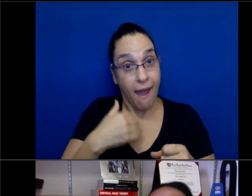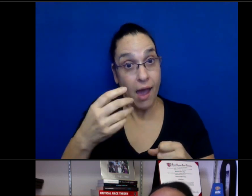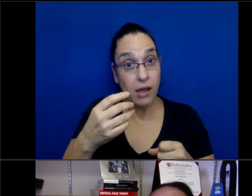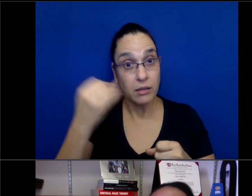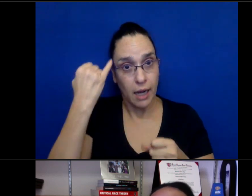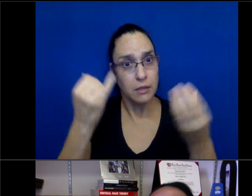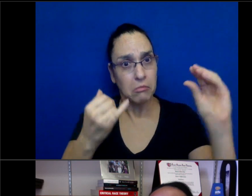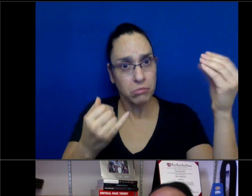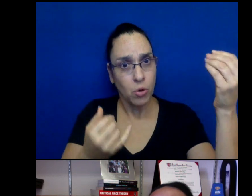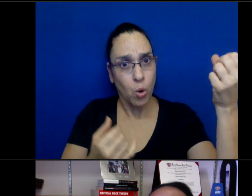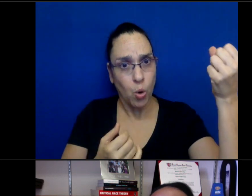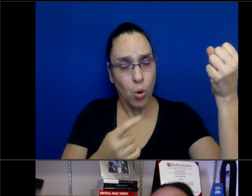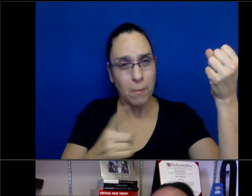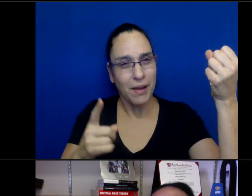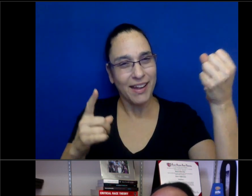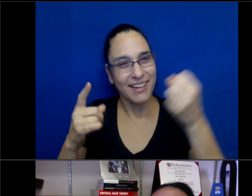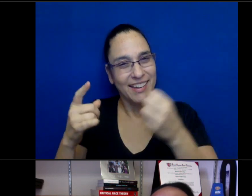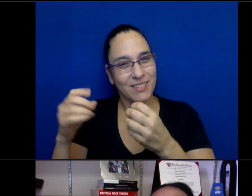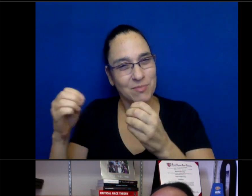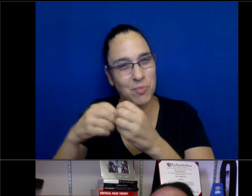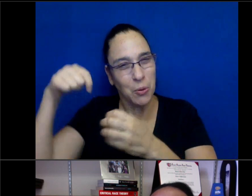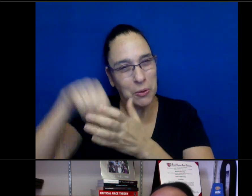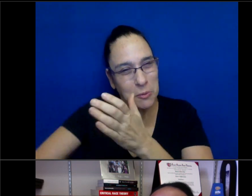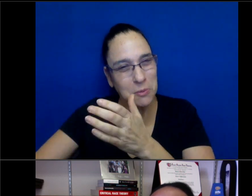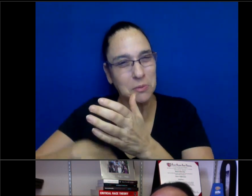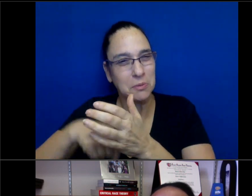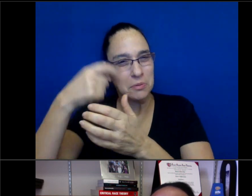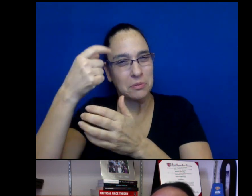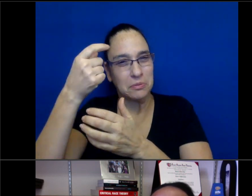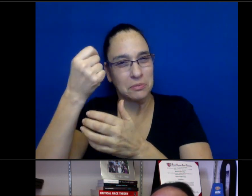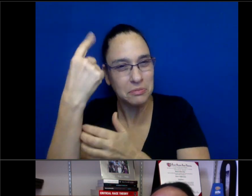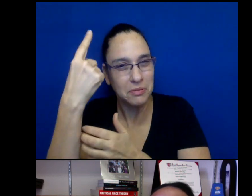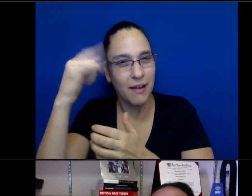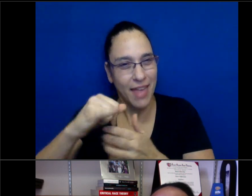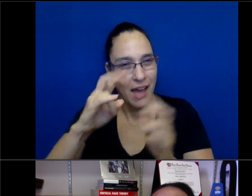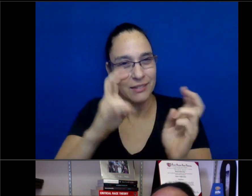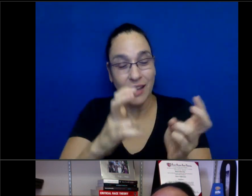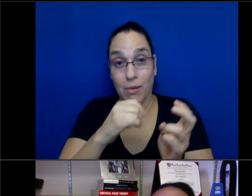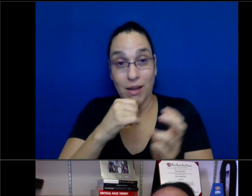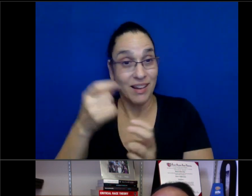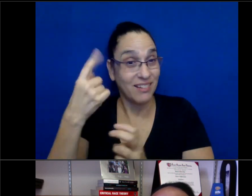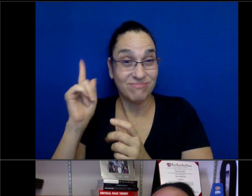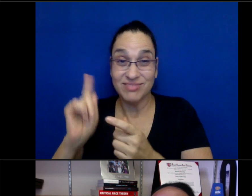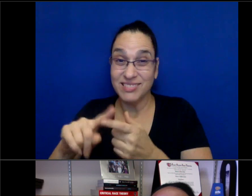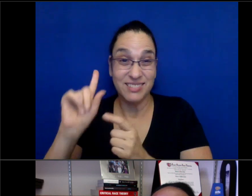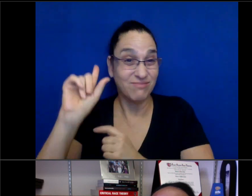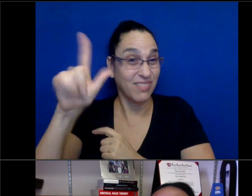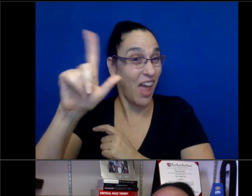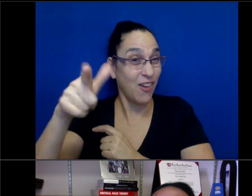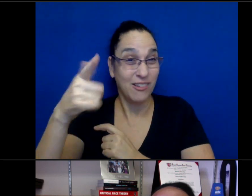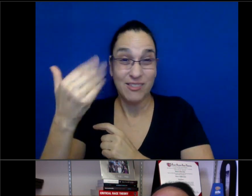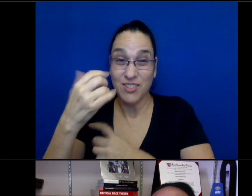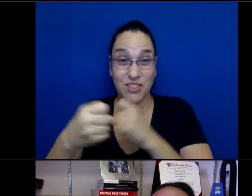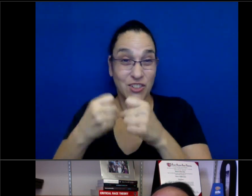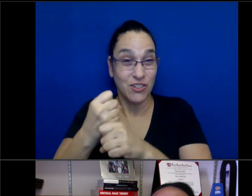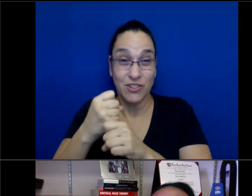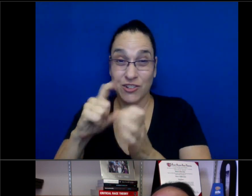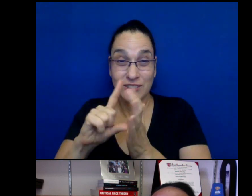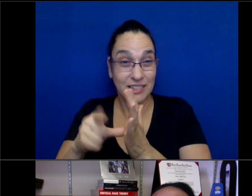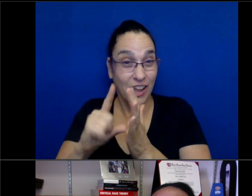I realized in the process was that even though I was working on a narrow problem at the time, its implication